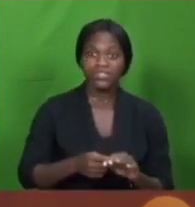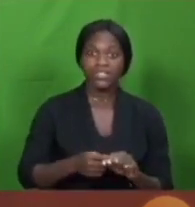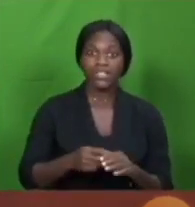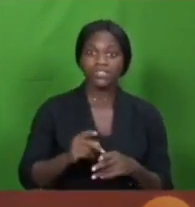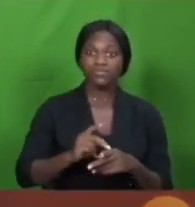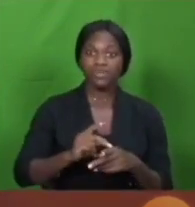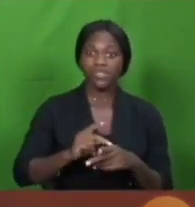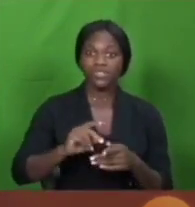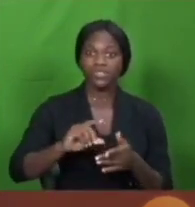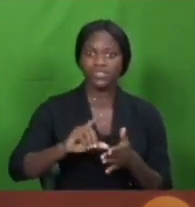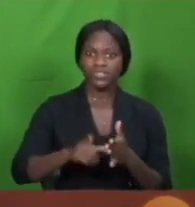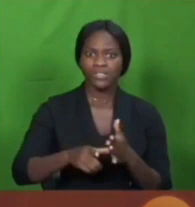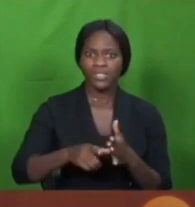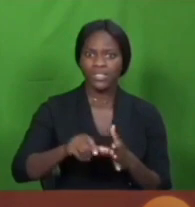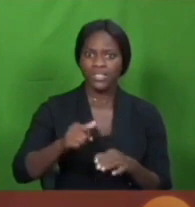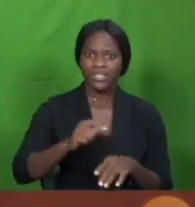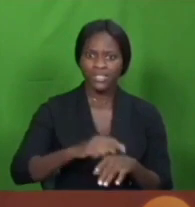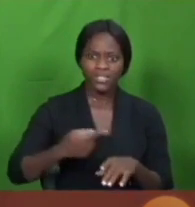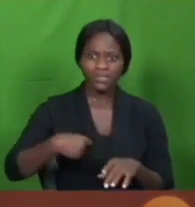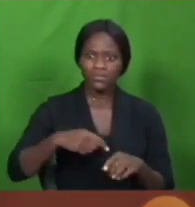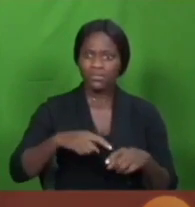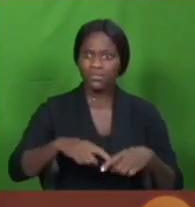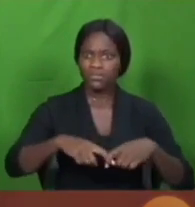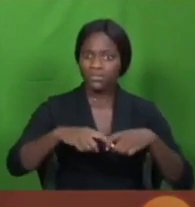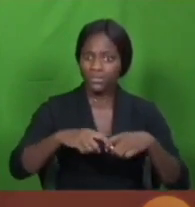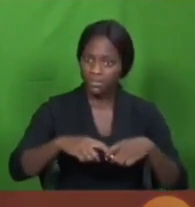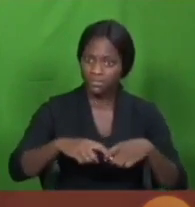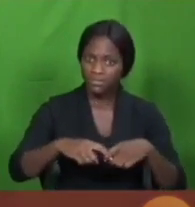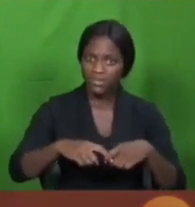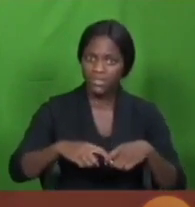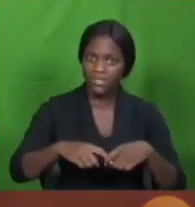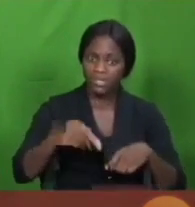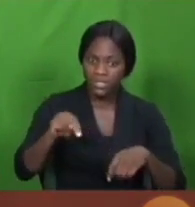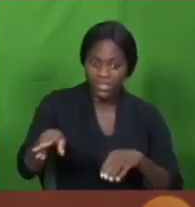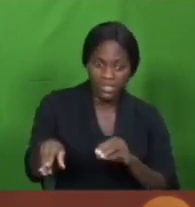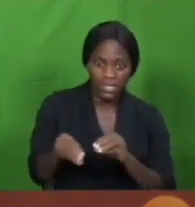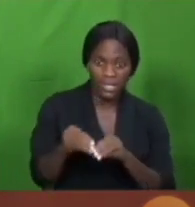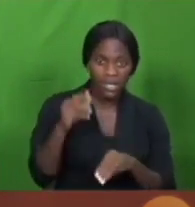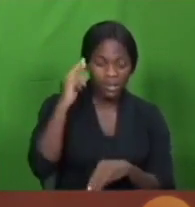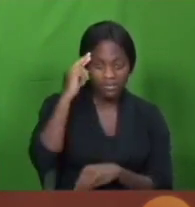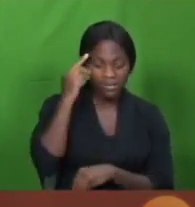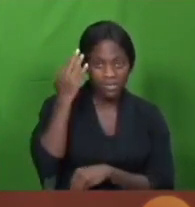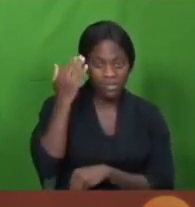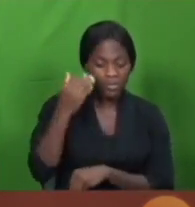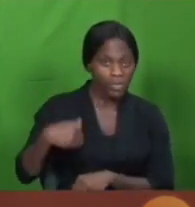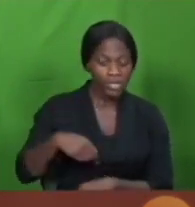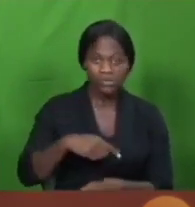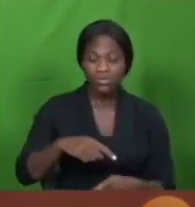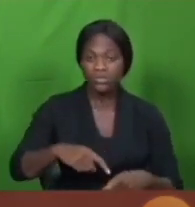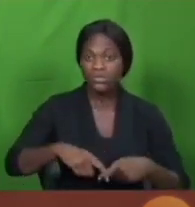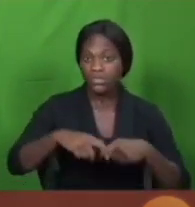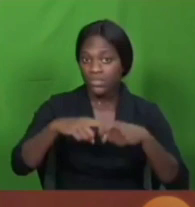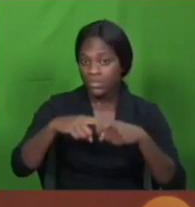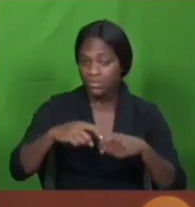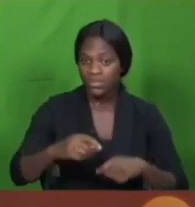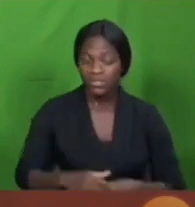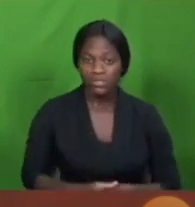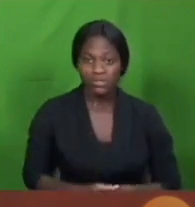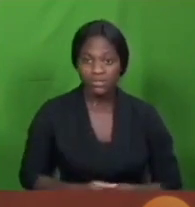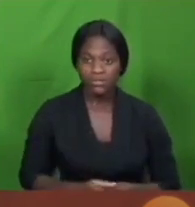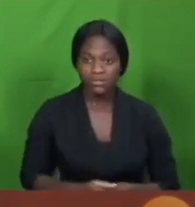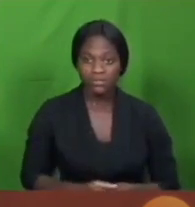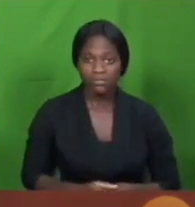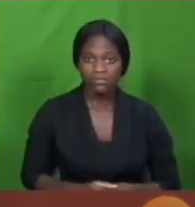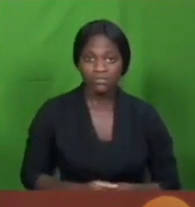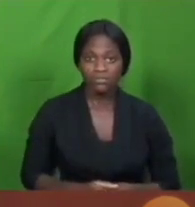then anytime we suspend, they must follow with a reason for the suspension. And when I'm even